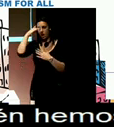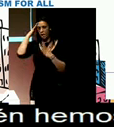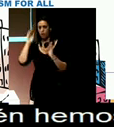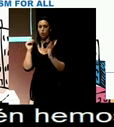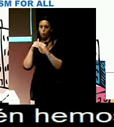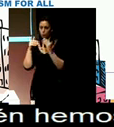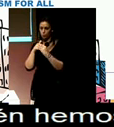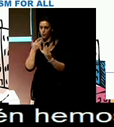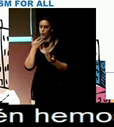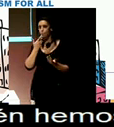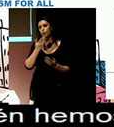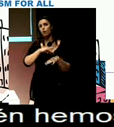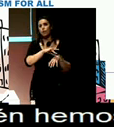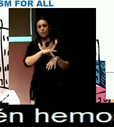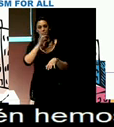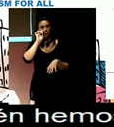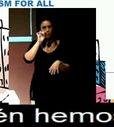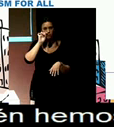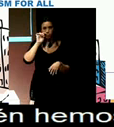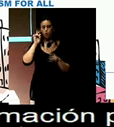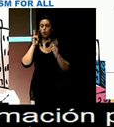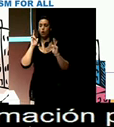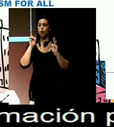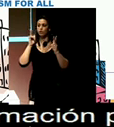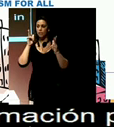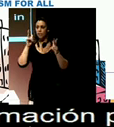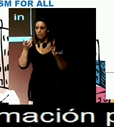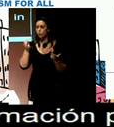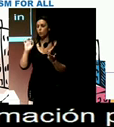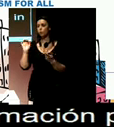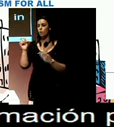courses in terms of customer cares for hotels,